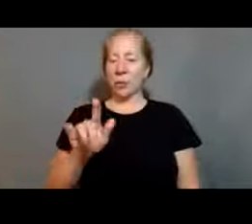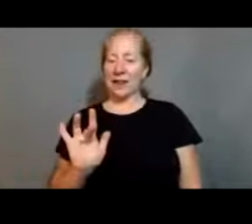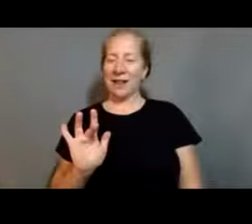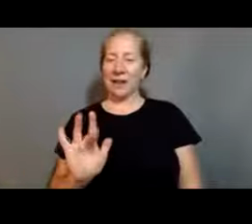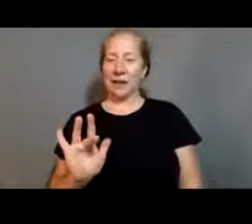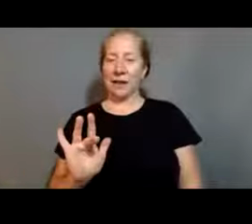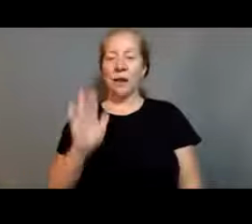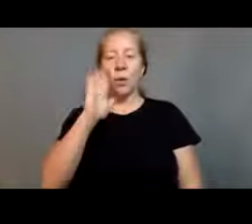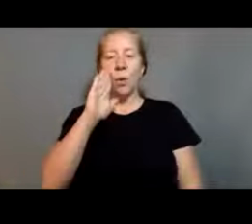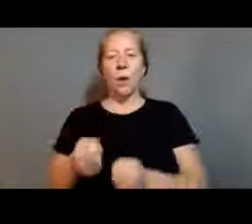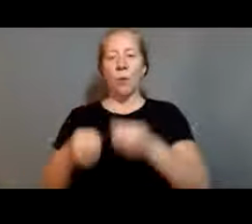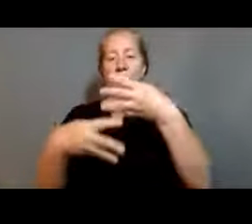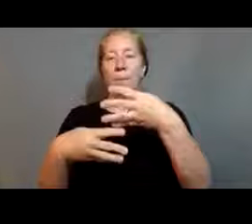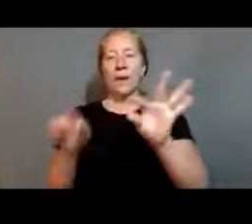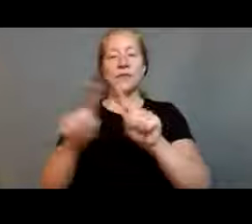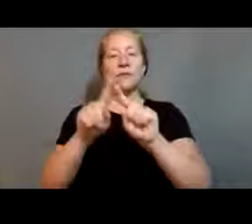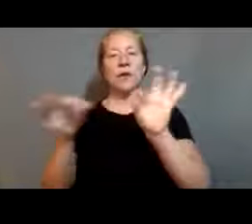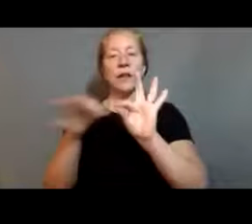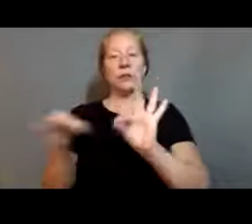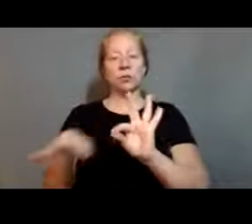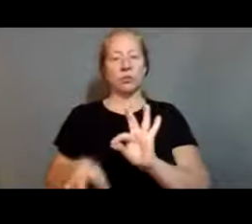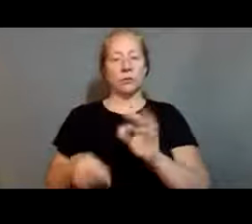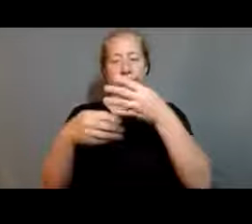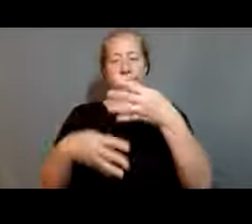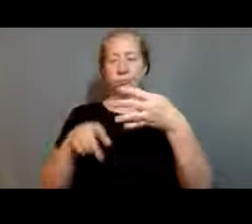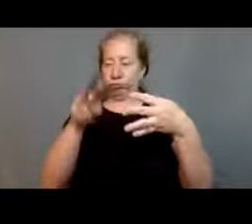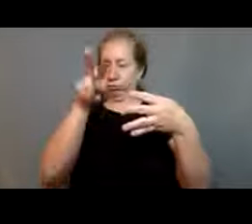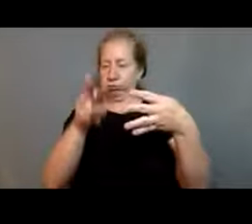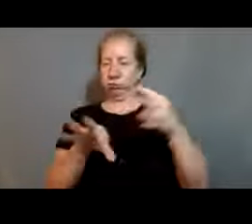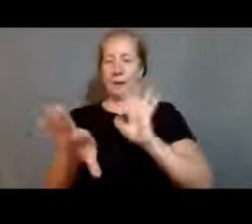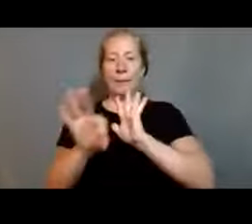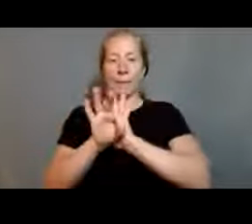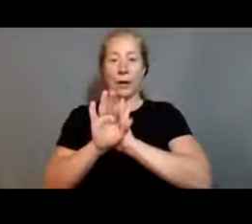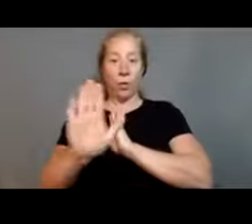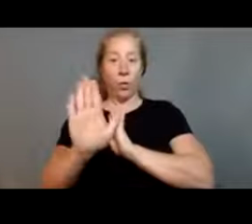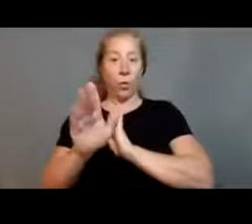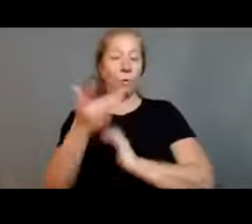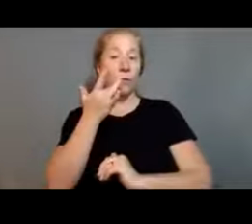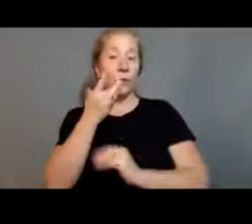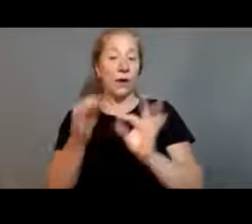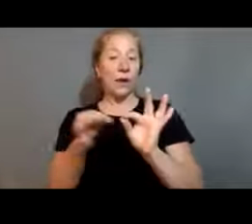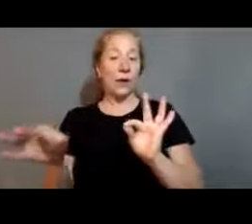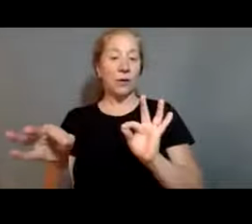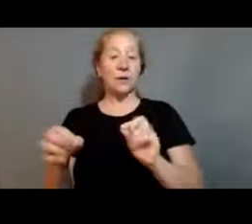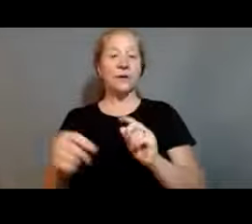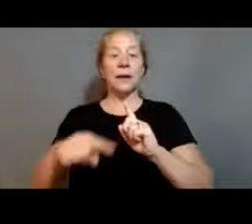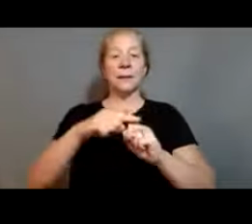of languages pop up. You'll pick your language and then mute original